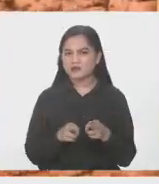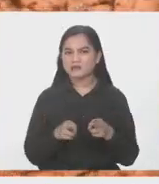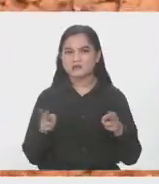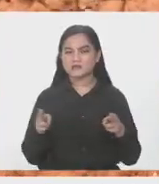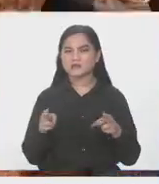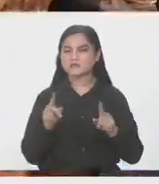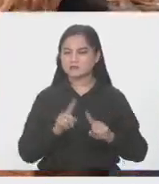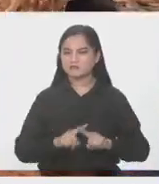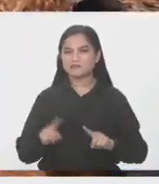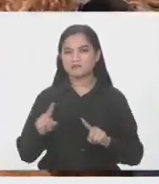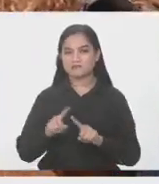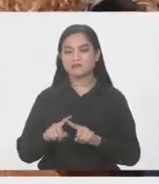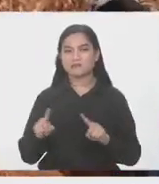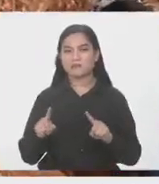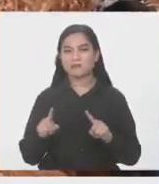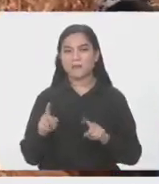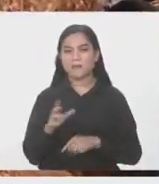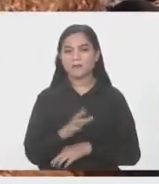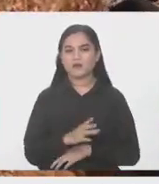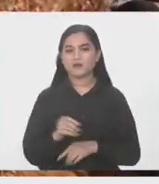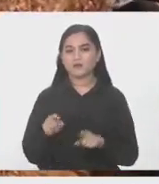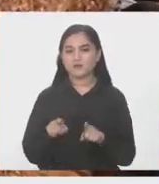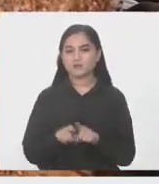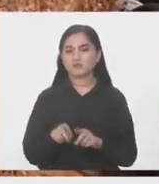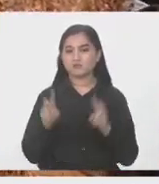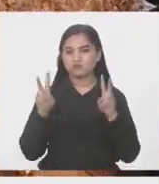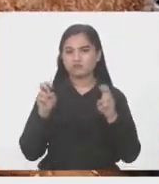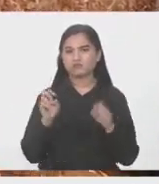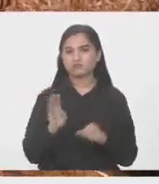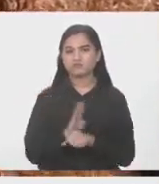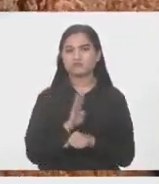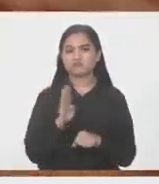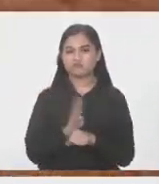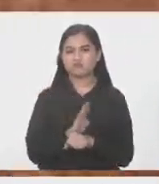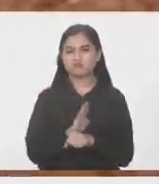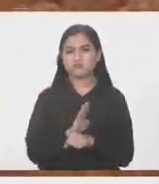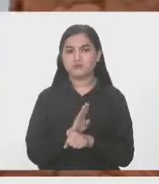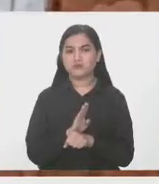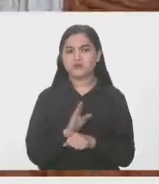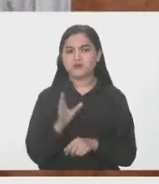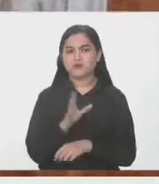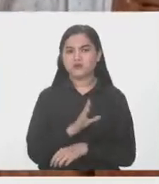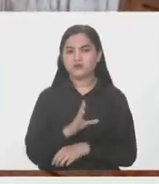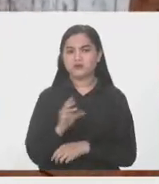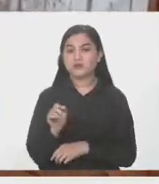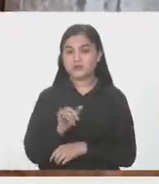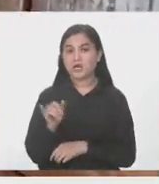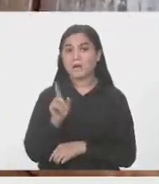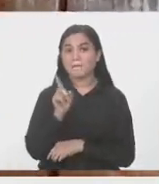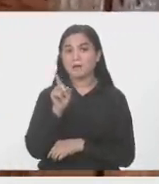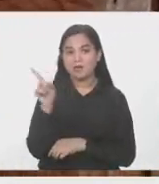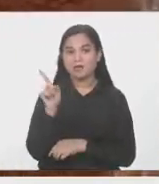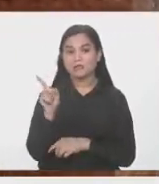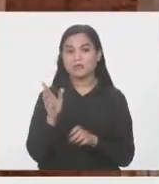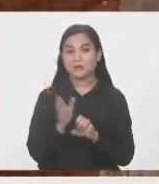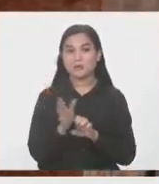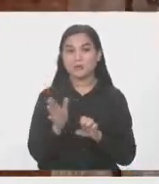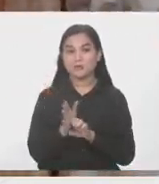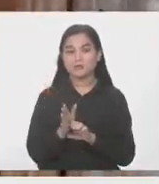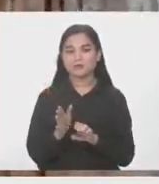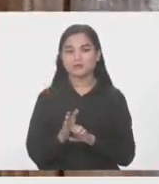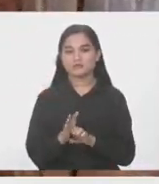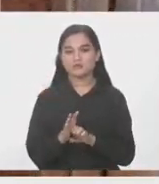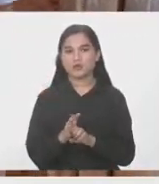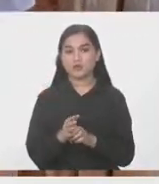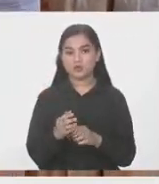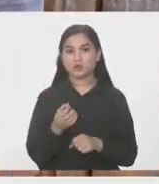different units. There's what we call a business class. Business class is actually something like this. It's made of